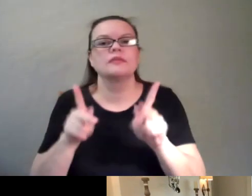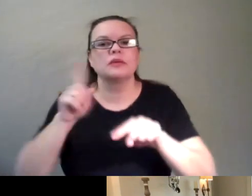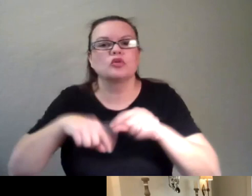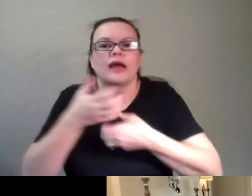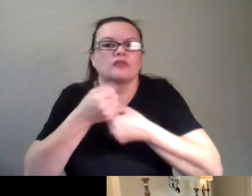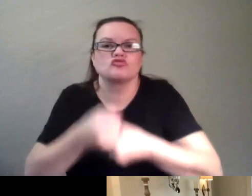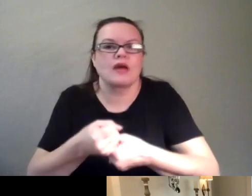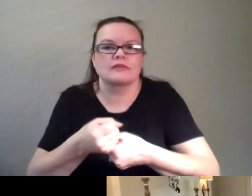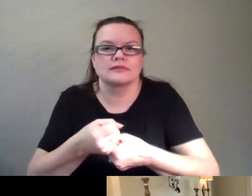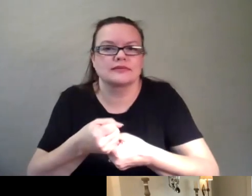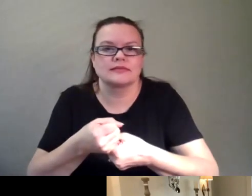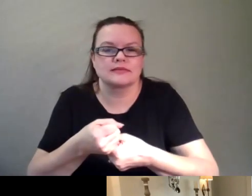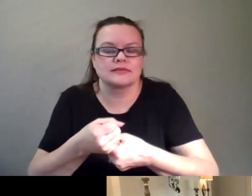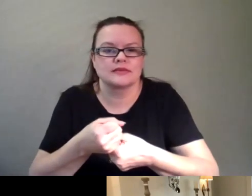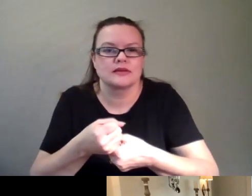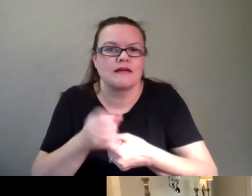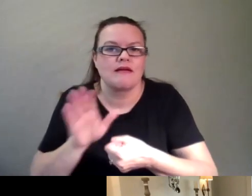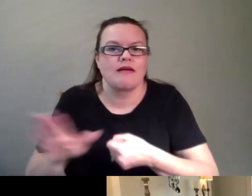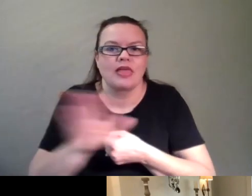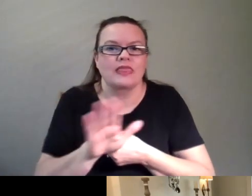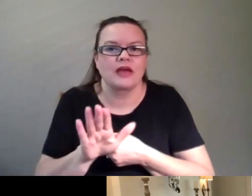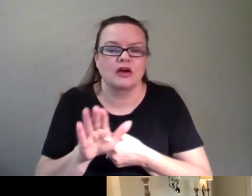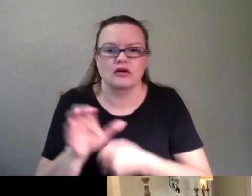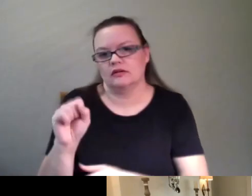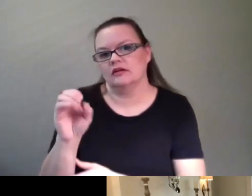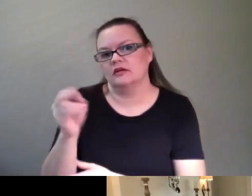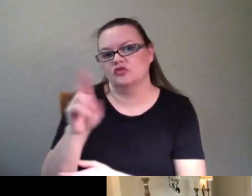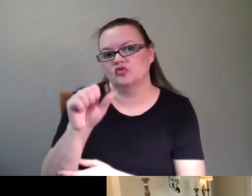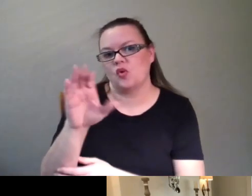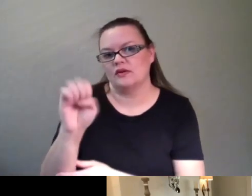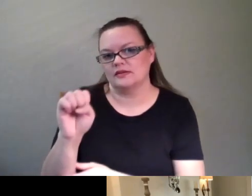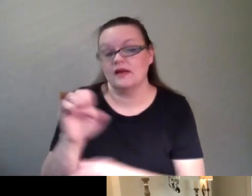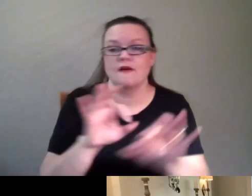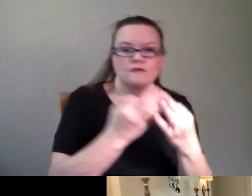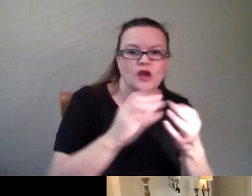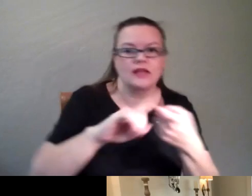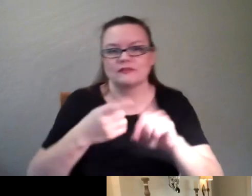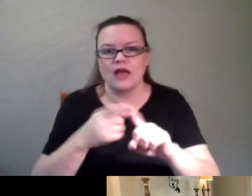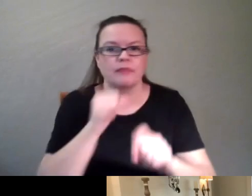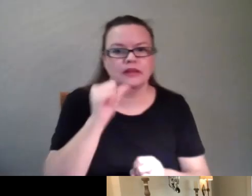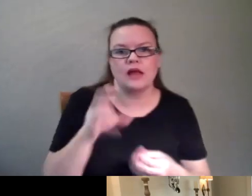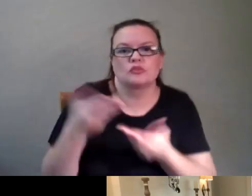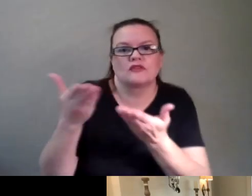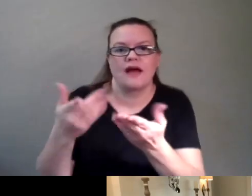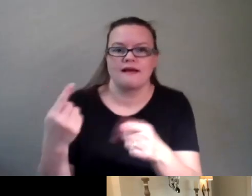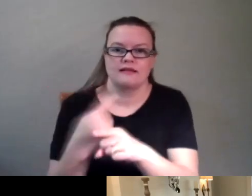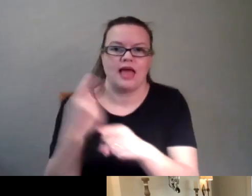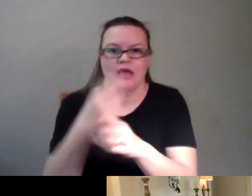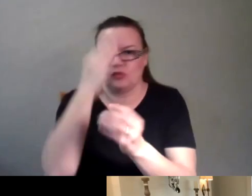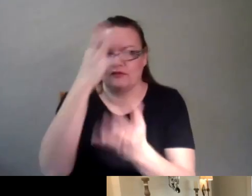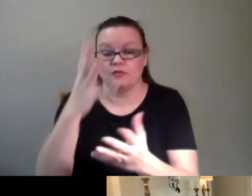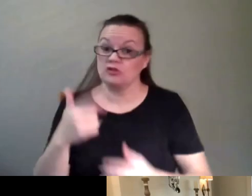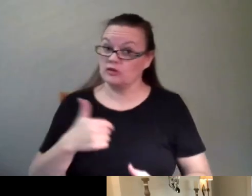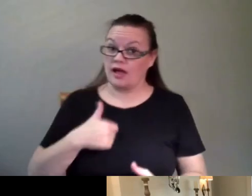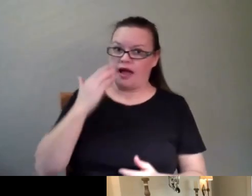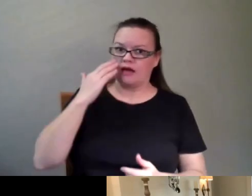family, aren't really providing that accurate of information. And I think maybe all of us, I can certainly speak for myself, I